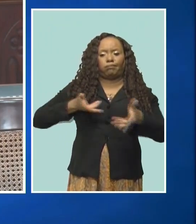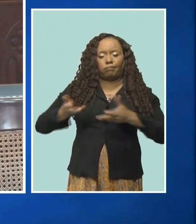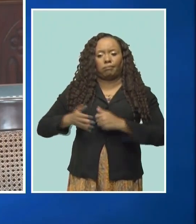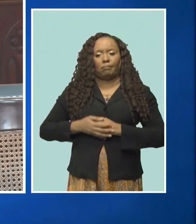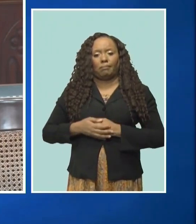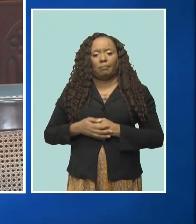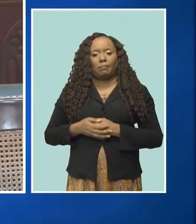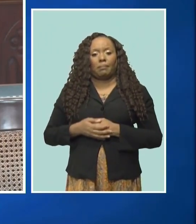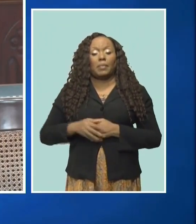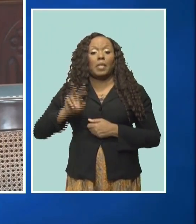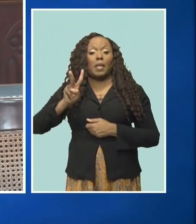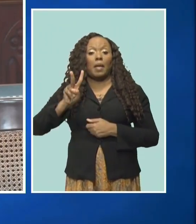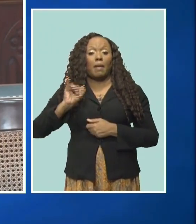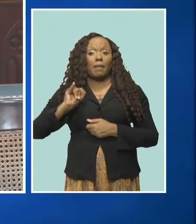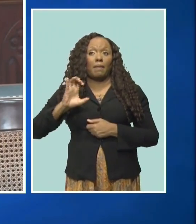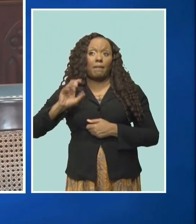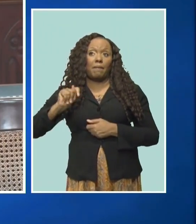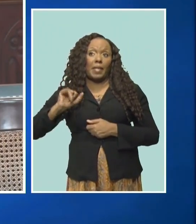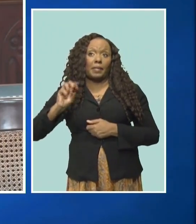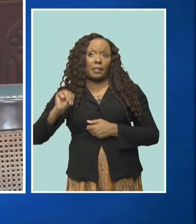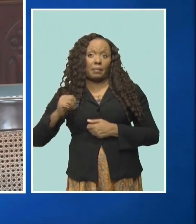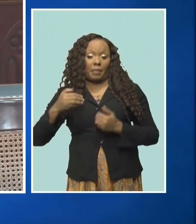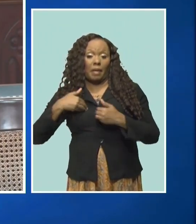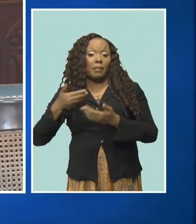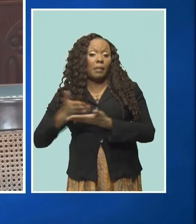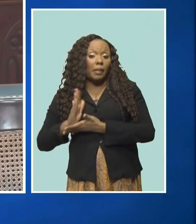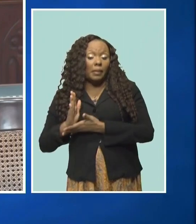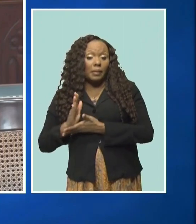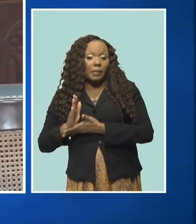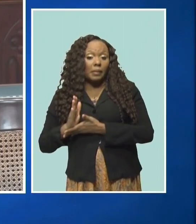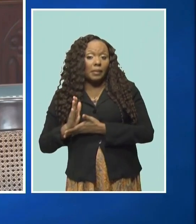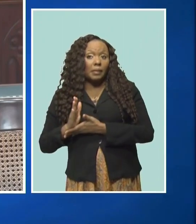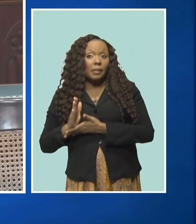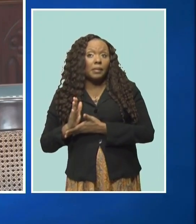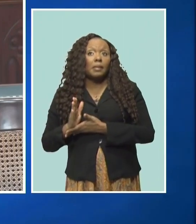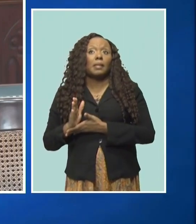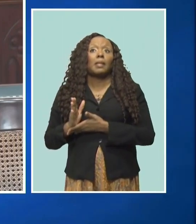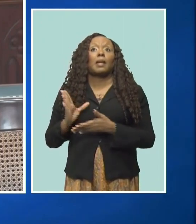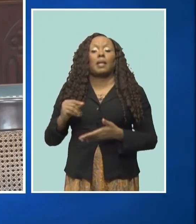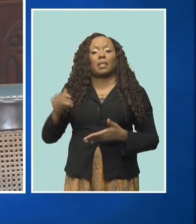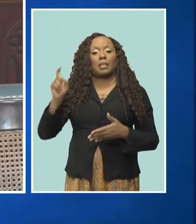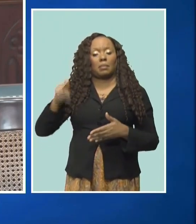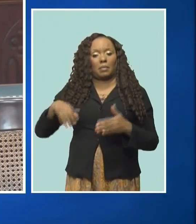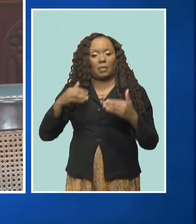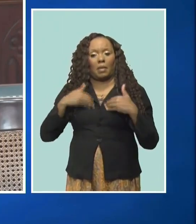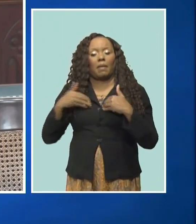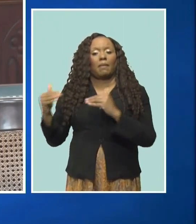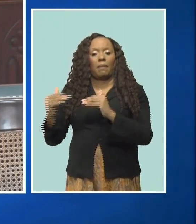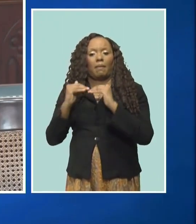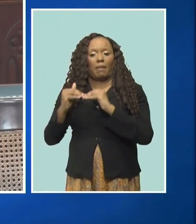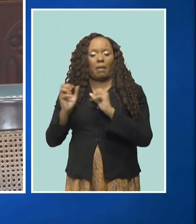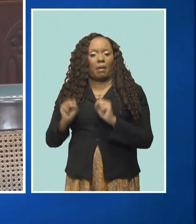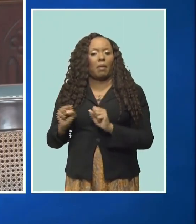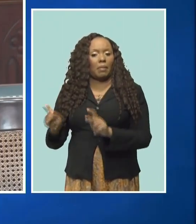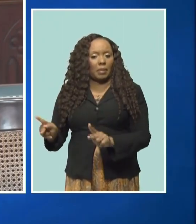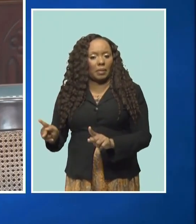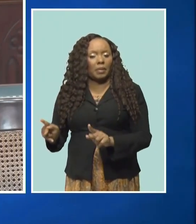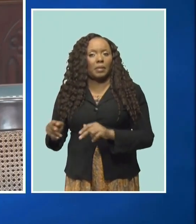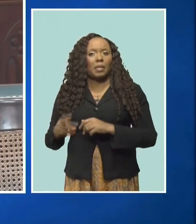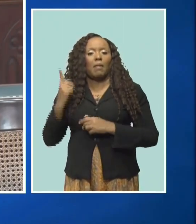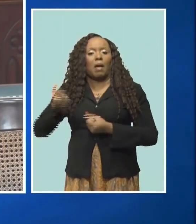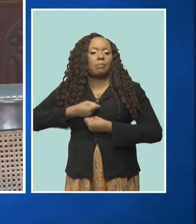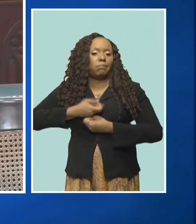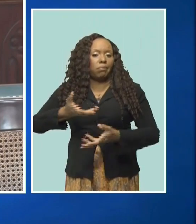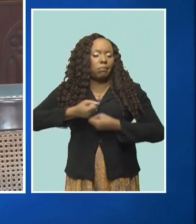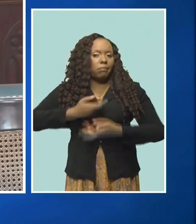victim has her rights, and she must be given a fair chance to